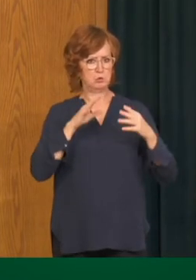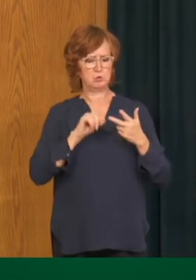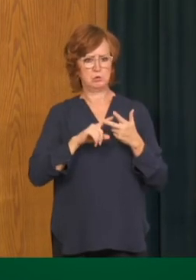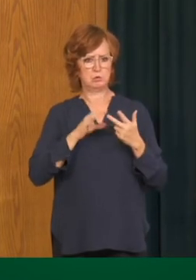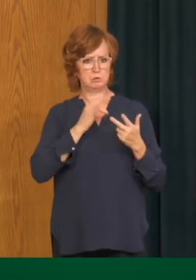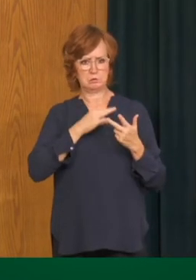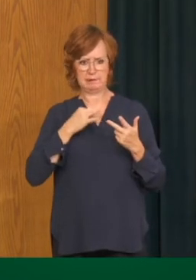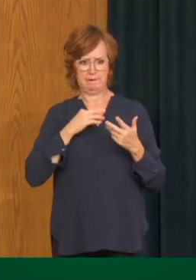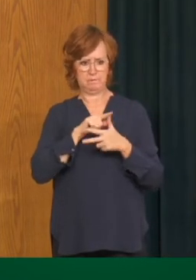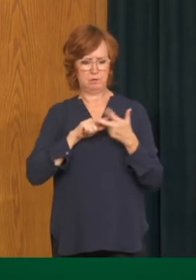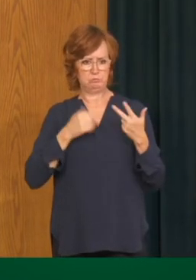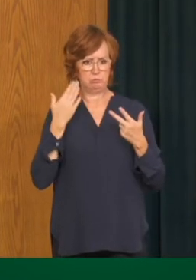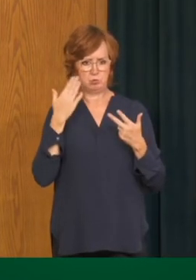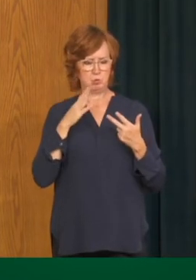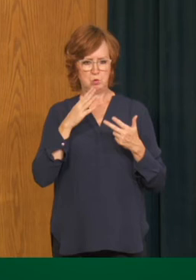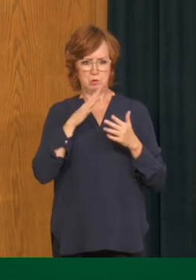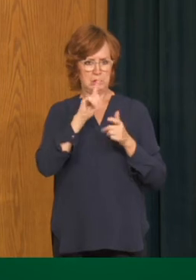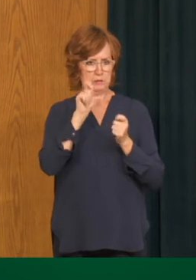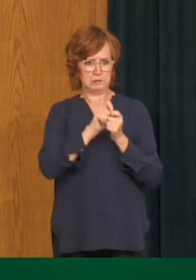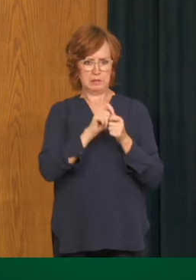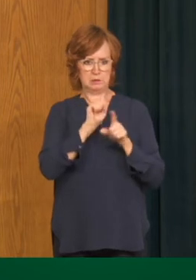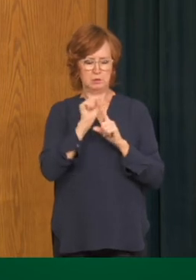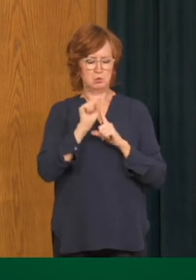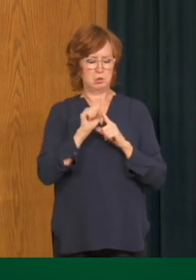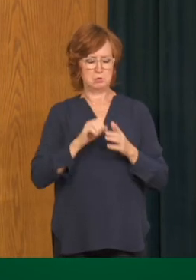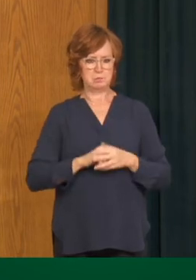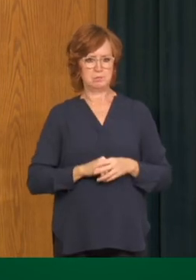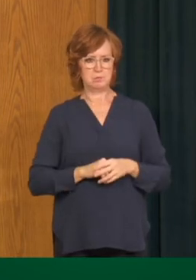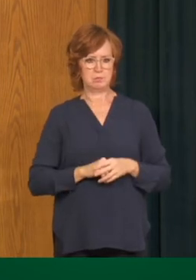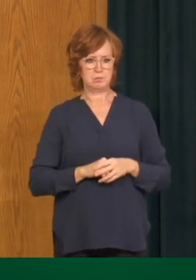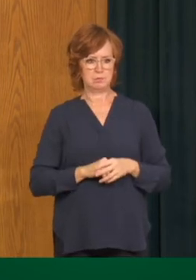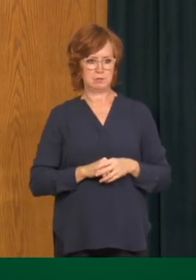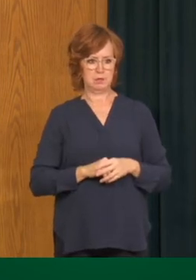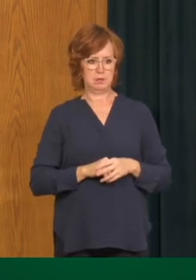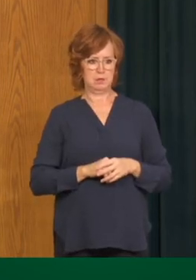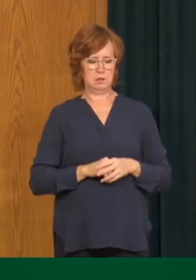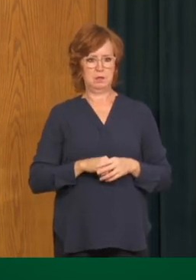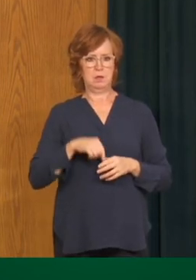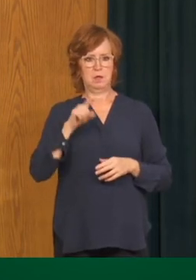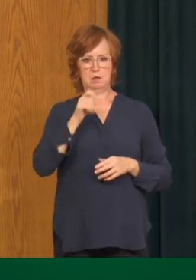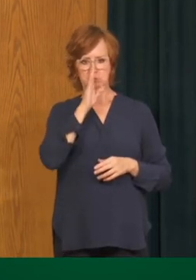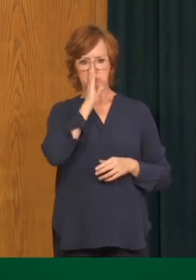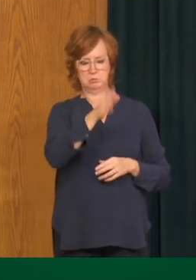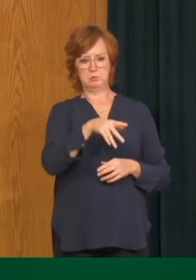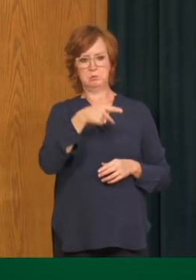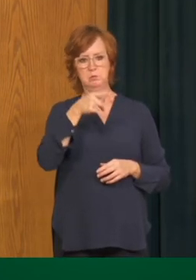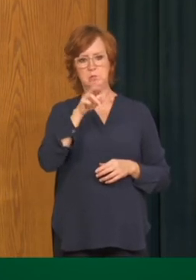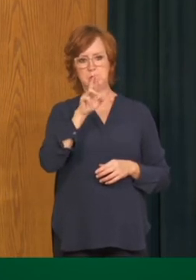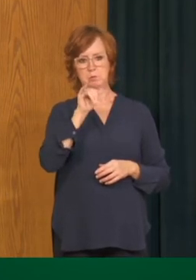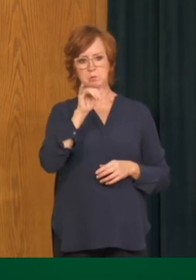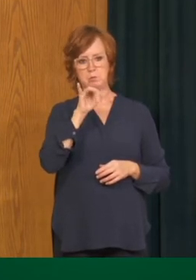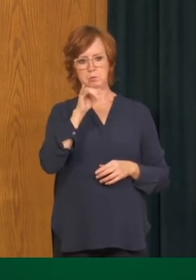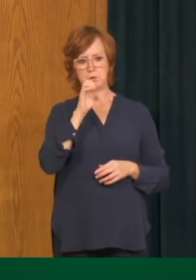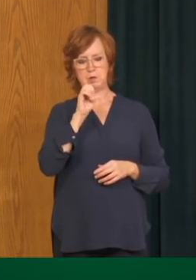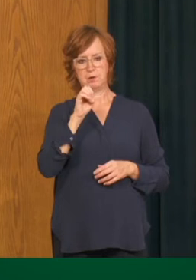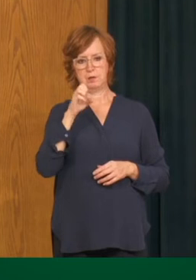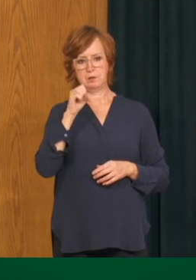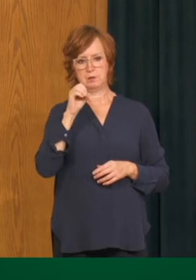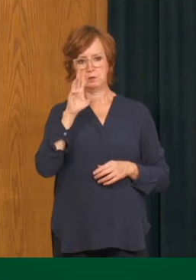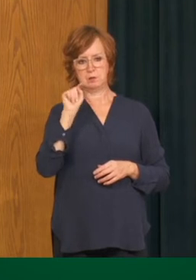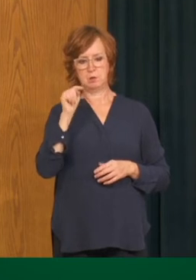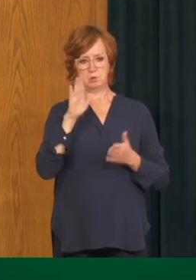school division here in the province. So that would be a question that would have to be directed at Prairie South, is that they